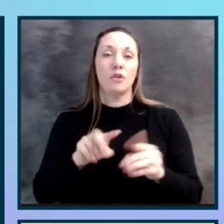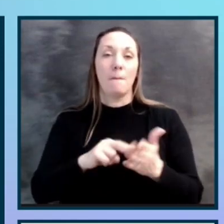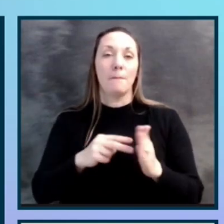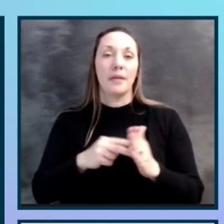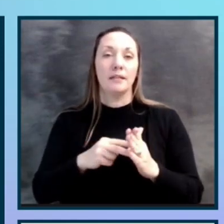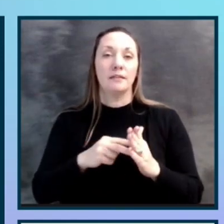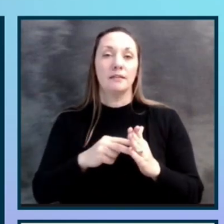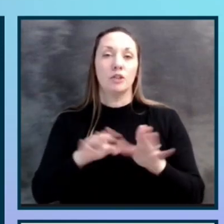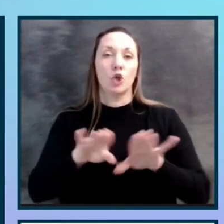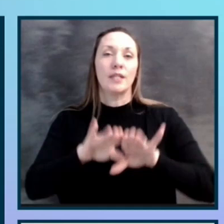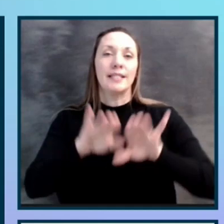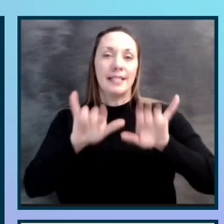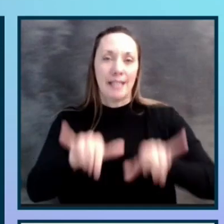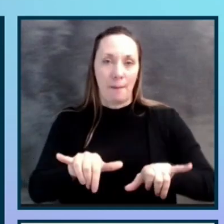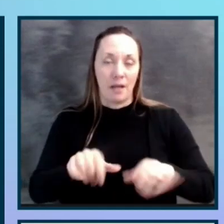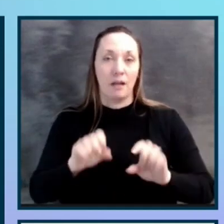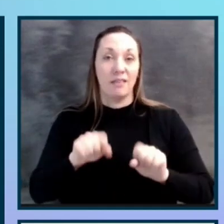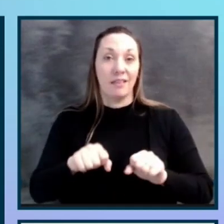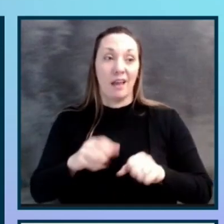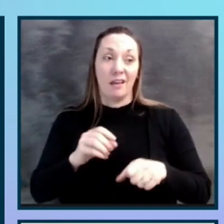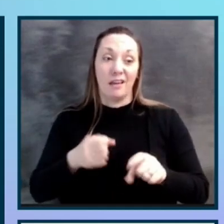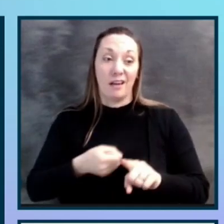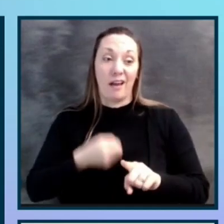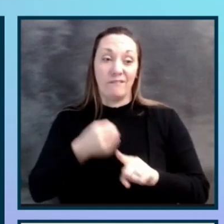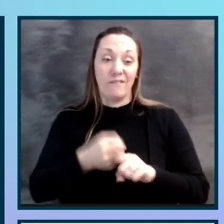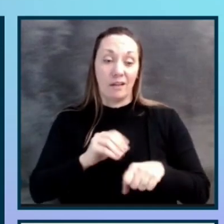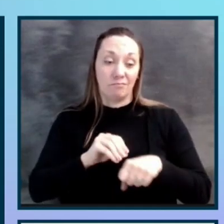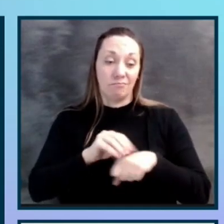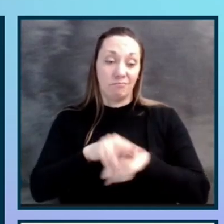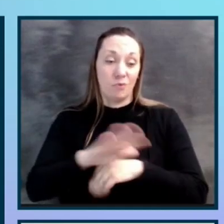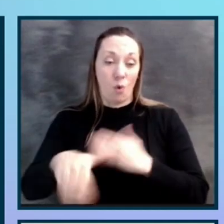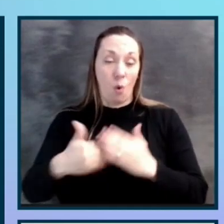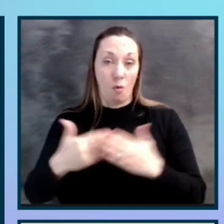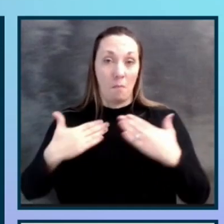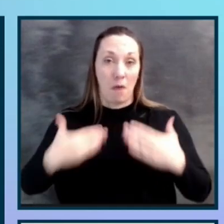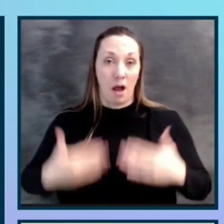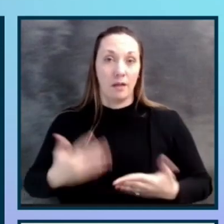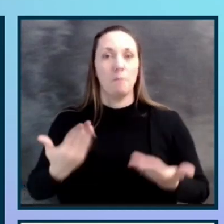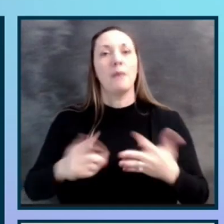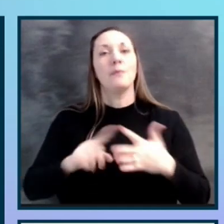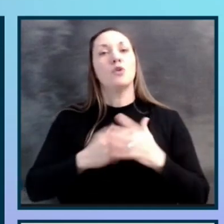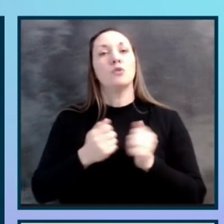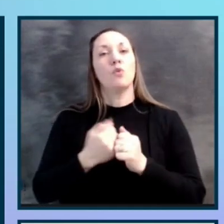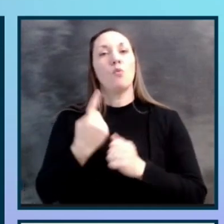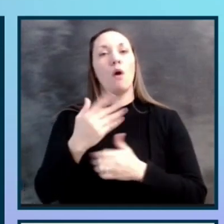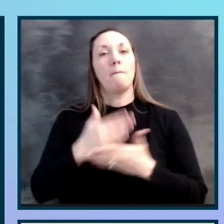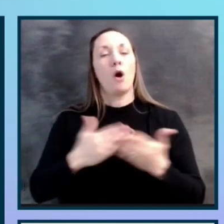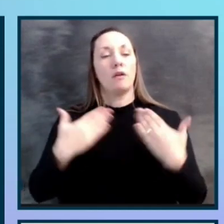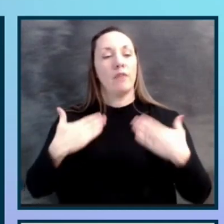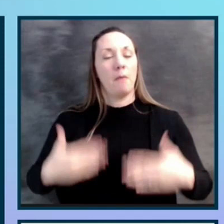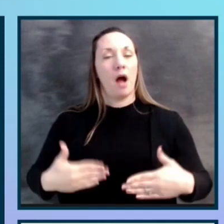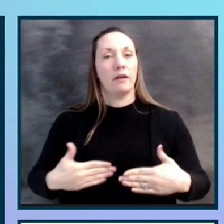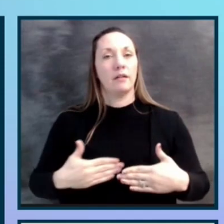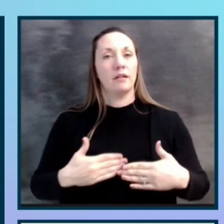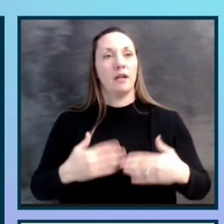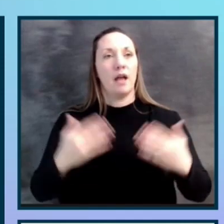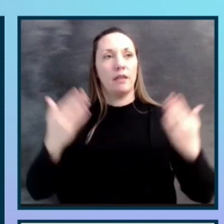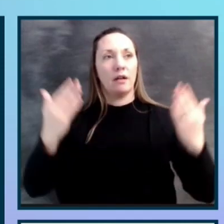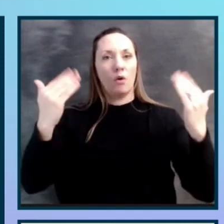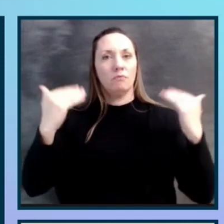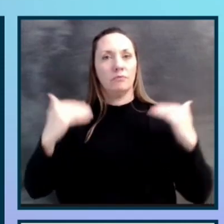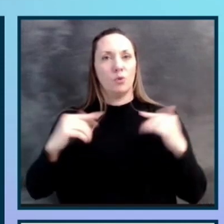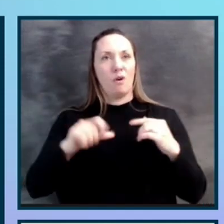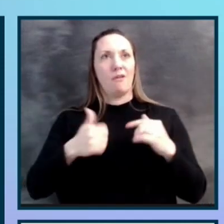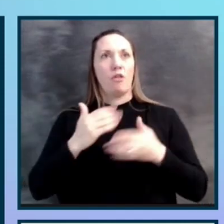systemic. They can affect the entire body. It might start with one part of your body and then travel to another part